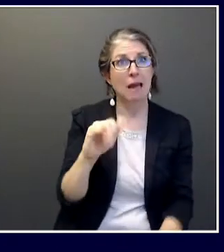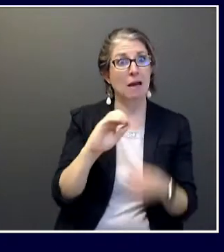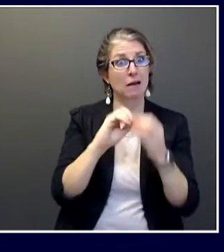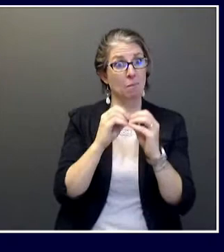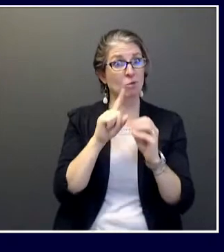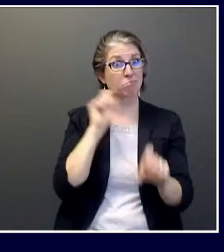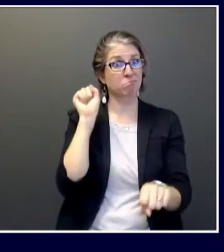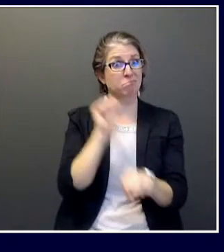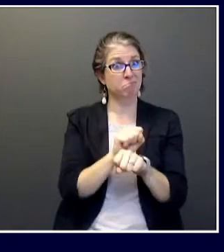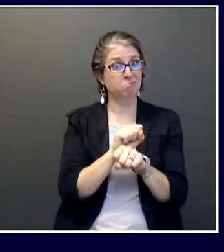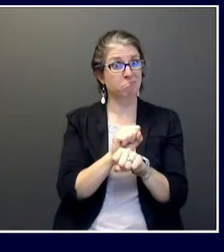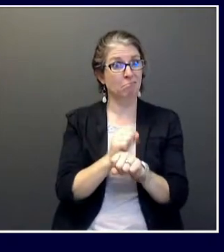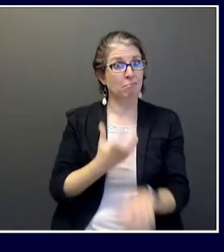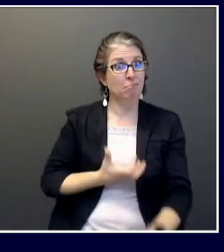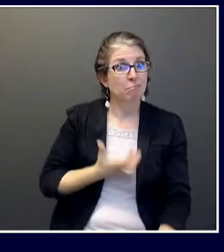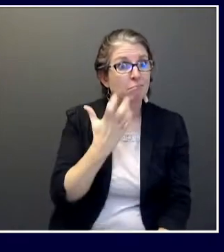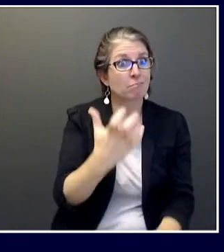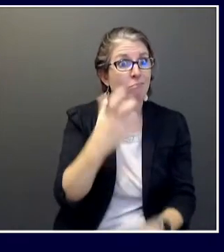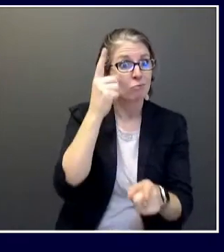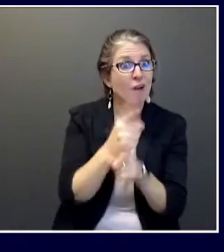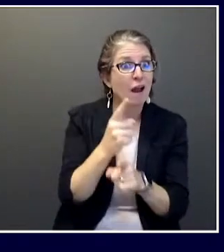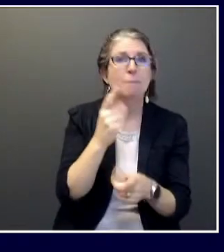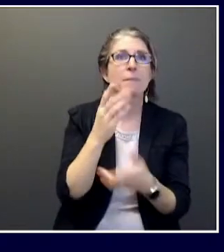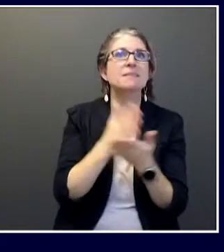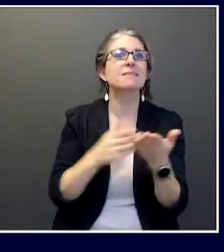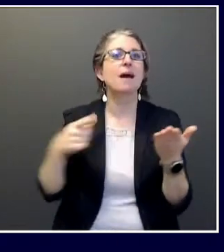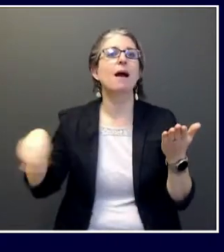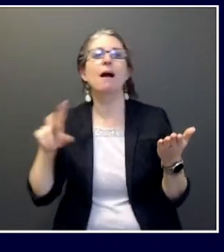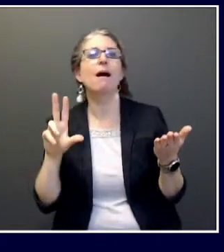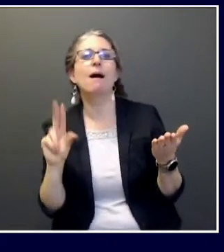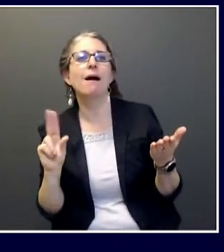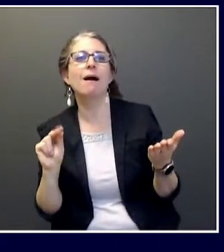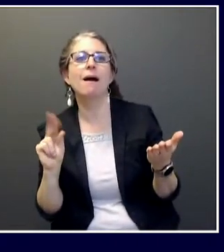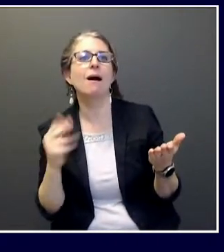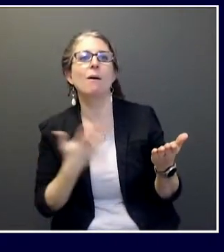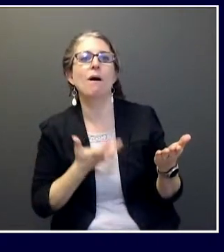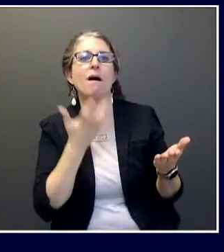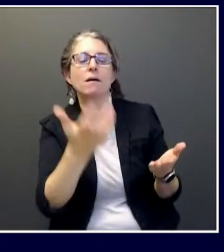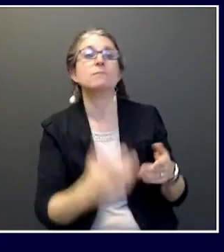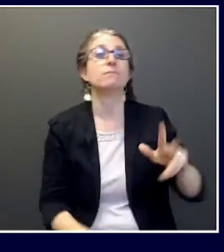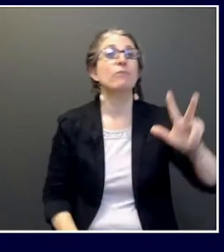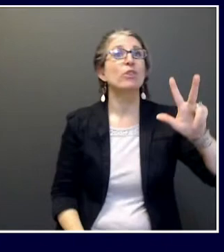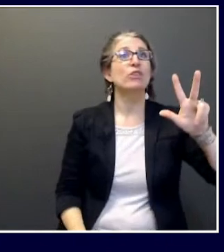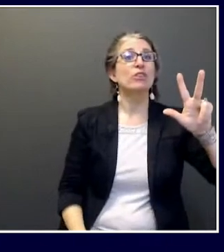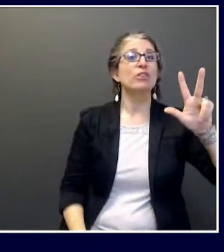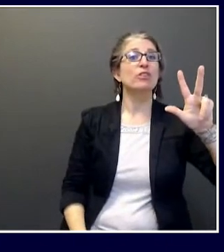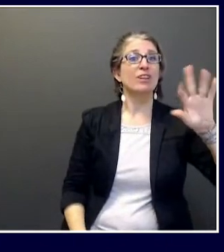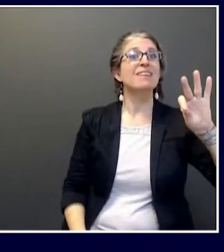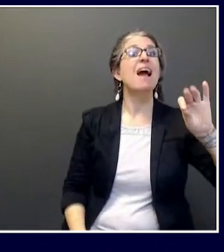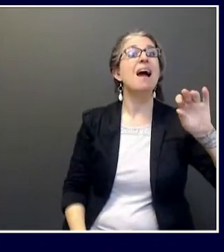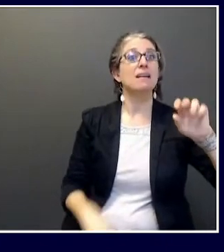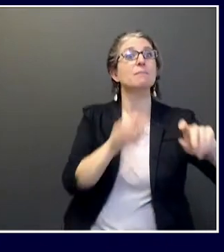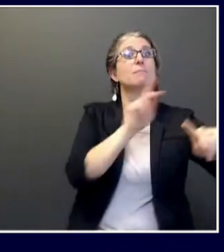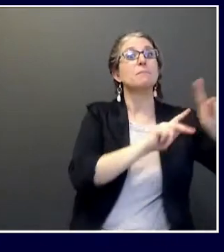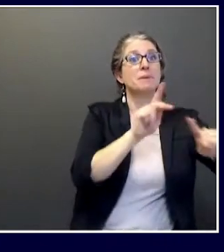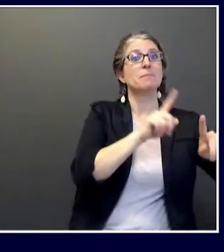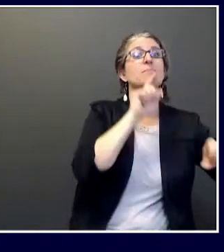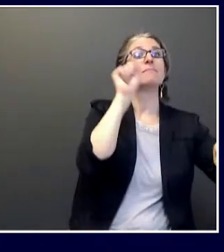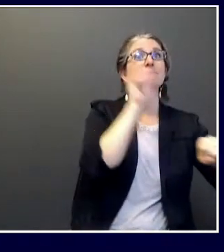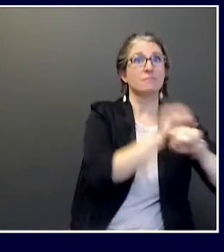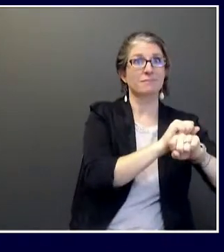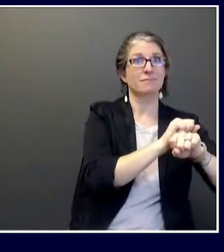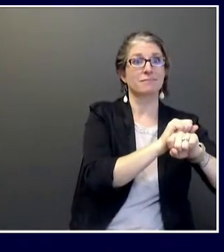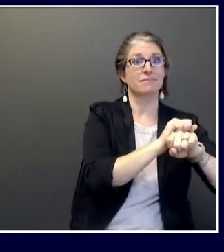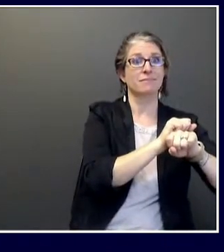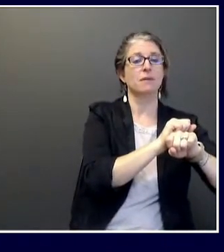out of 39 patients are vaccinated, are ending up in the hospital, that percentage can sound like, a large number. 15 out